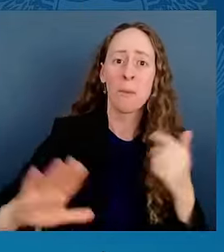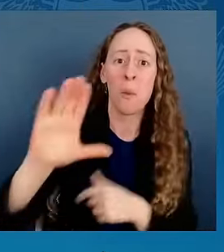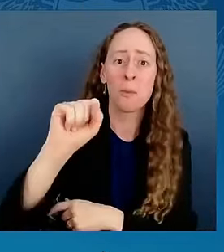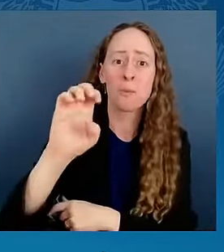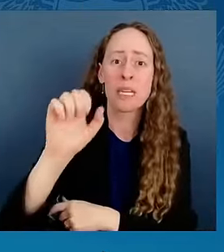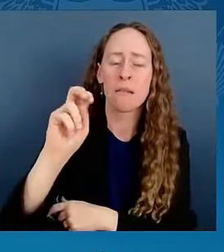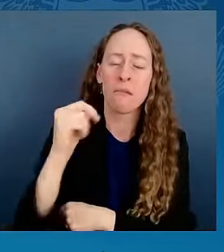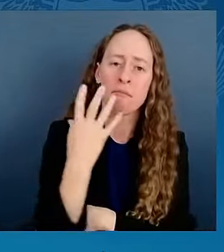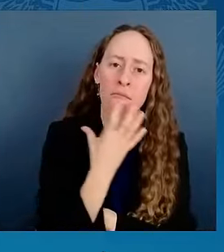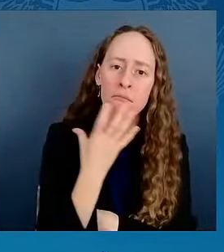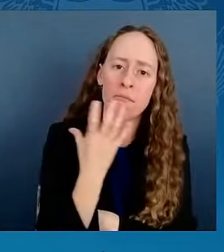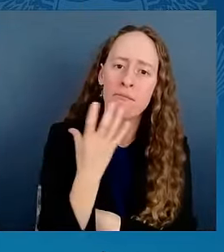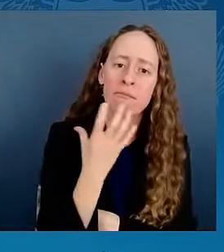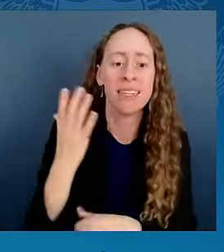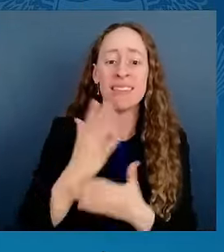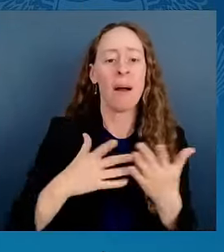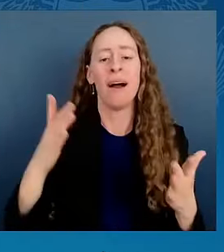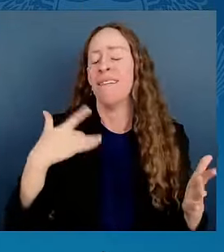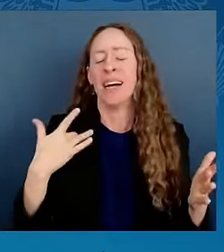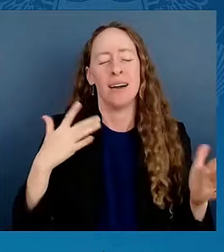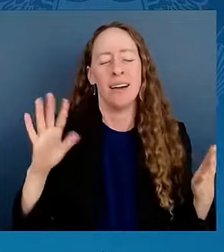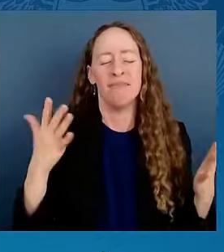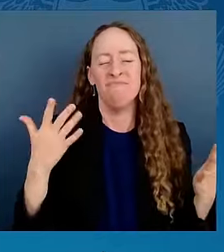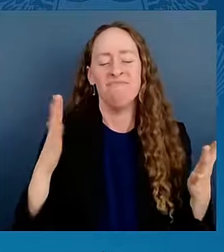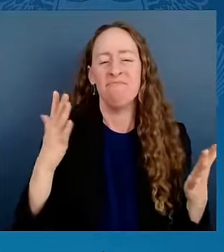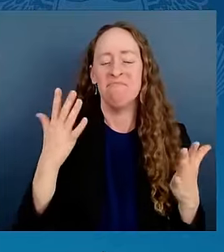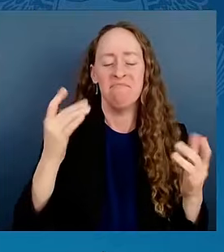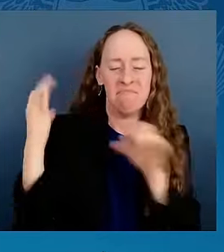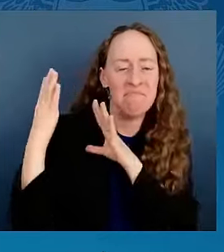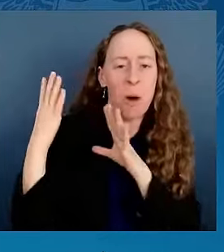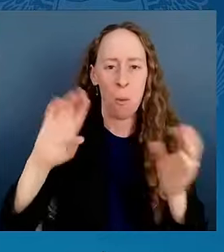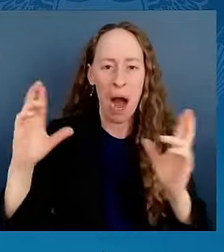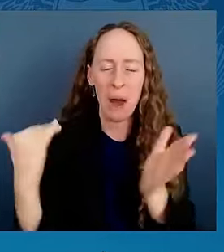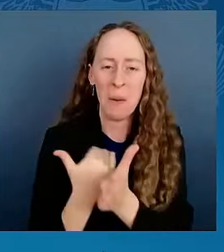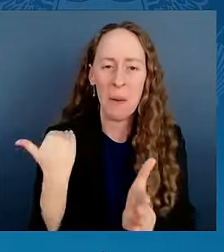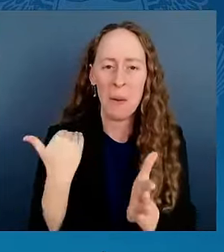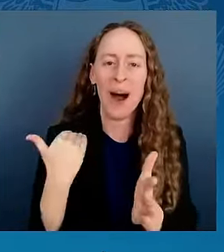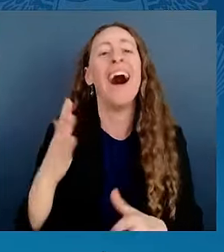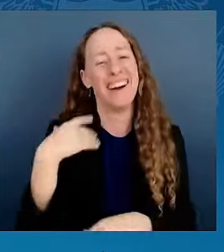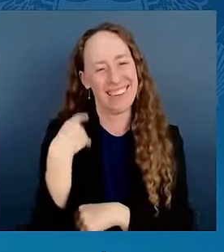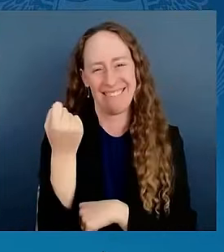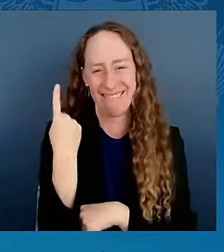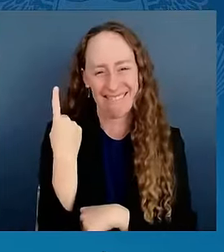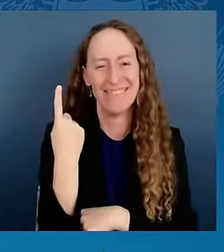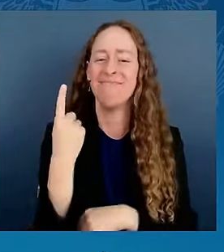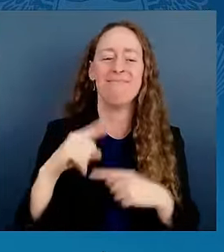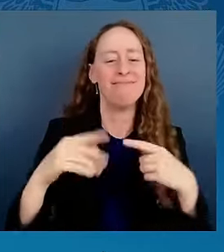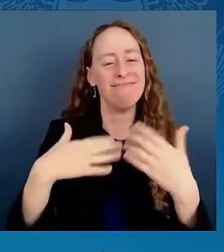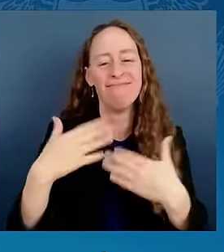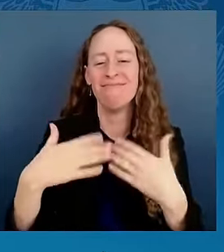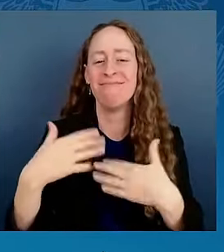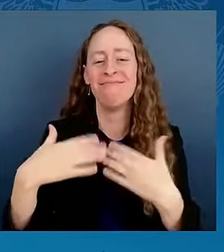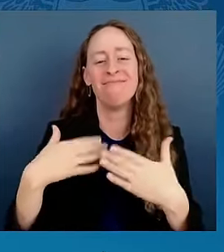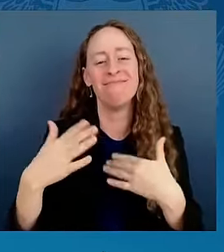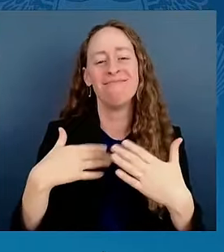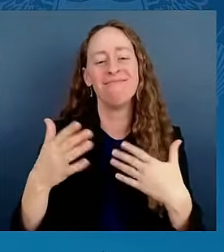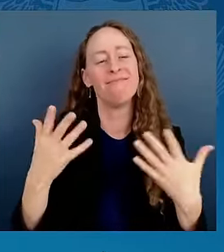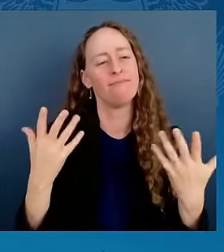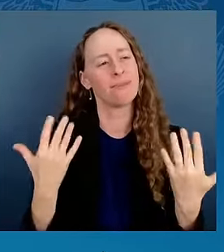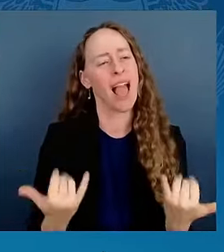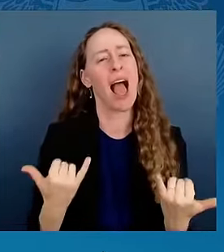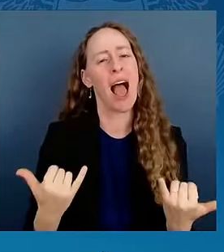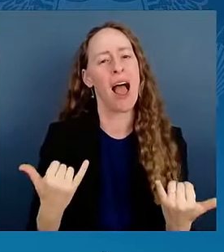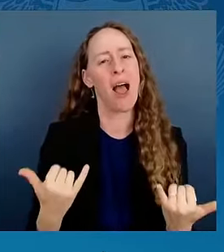next season, start planning for the next championship. But for all of you, I hope that you, again, take a moment to truly appreciate what you've